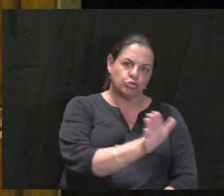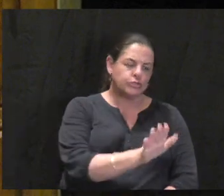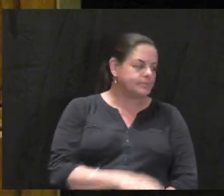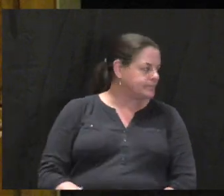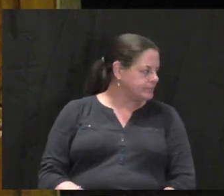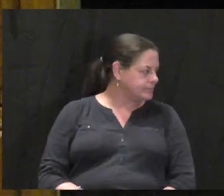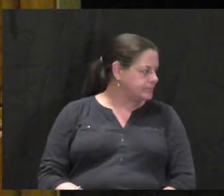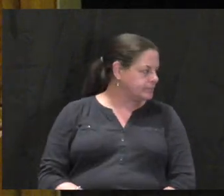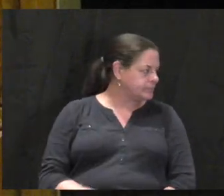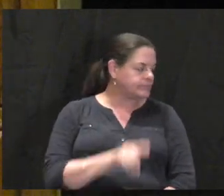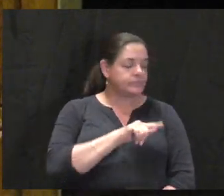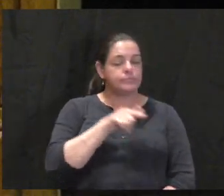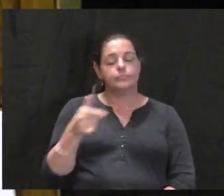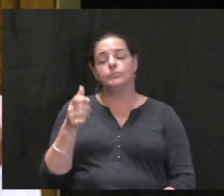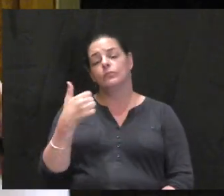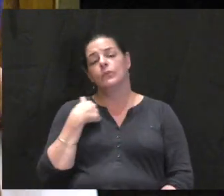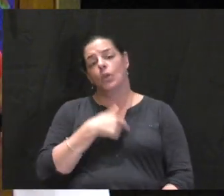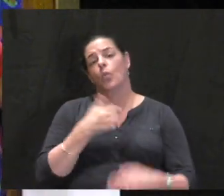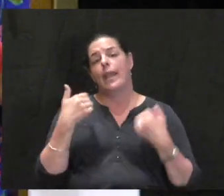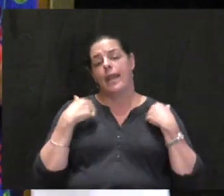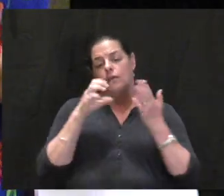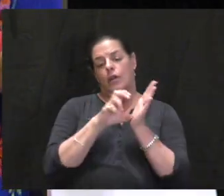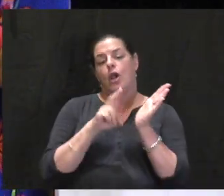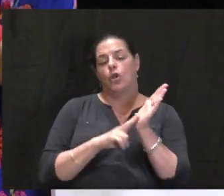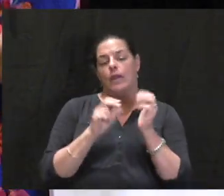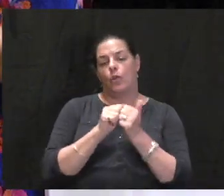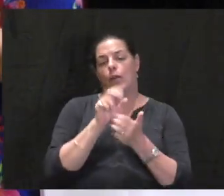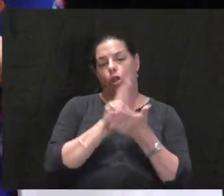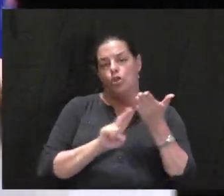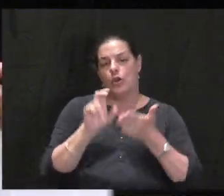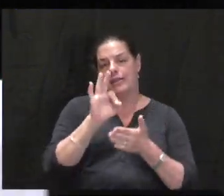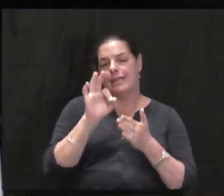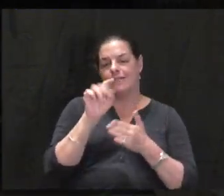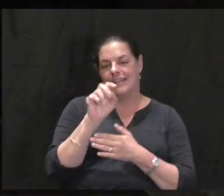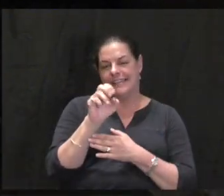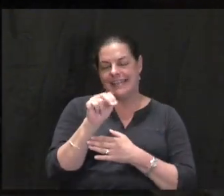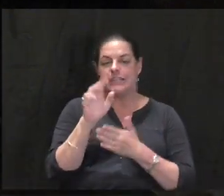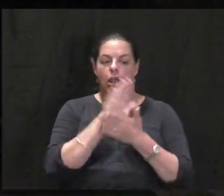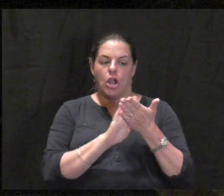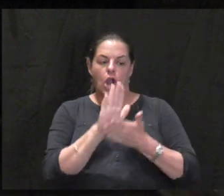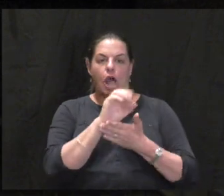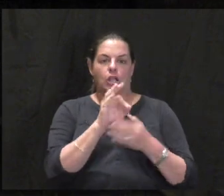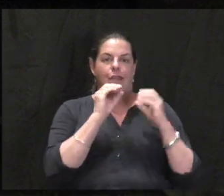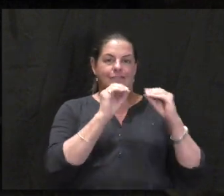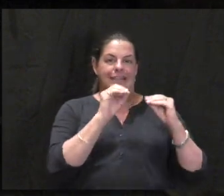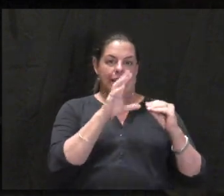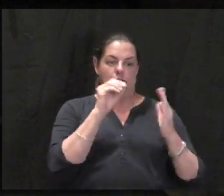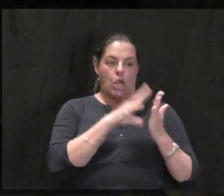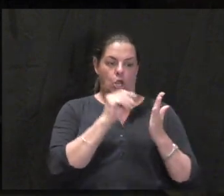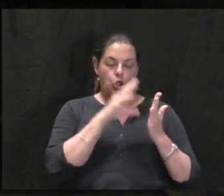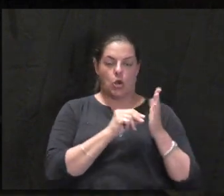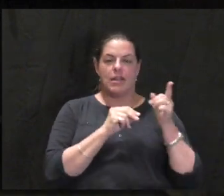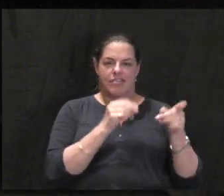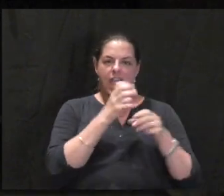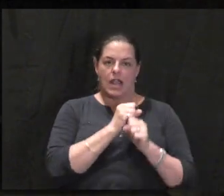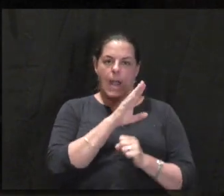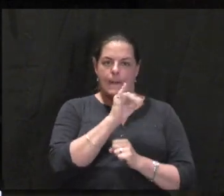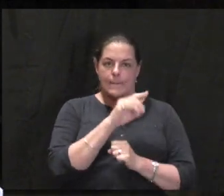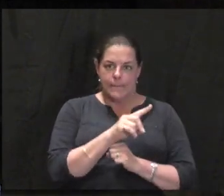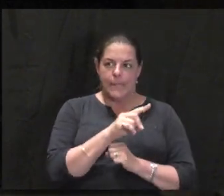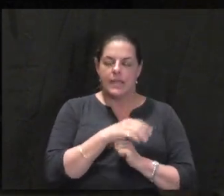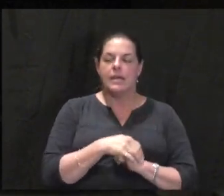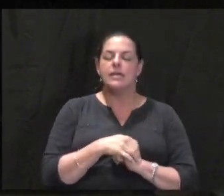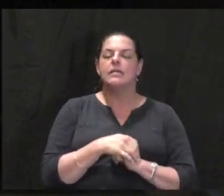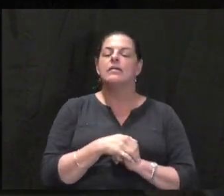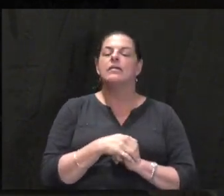for proposals. That contract was on our school board agenda second semester, so we started our first training in February, and we did one